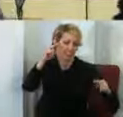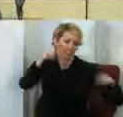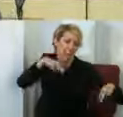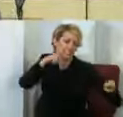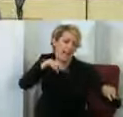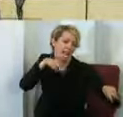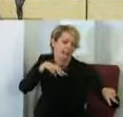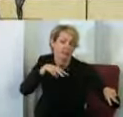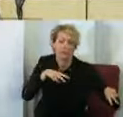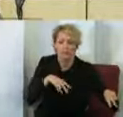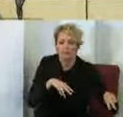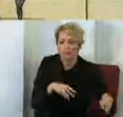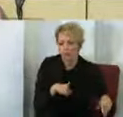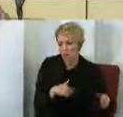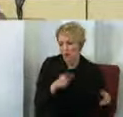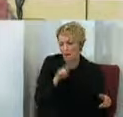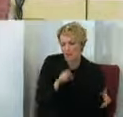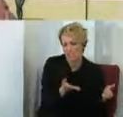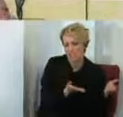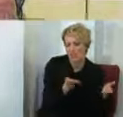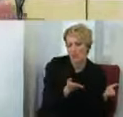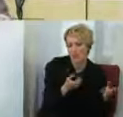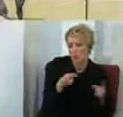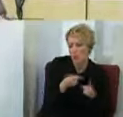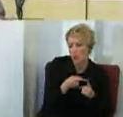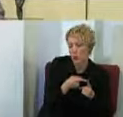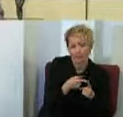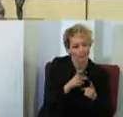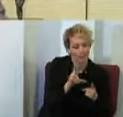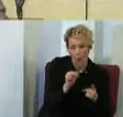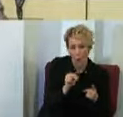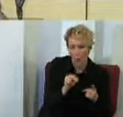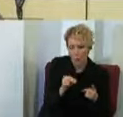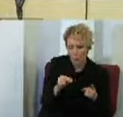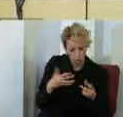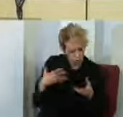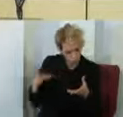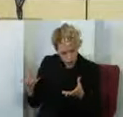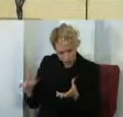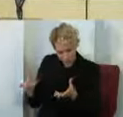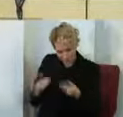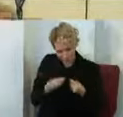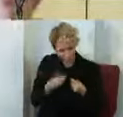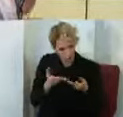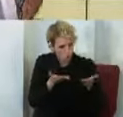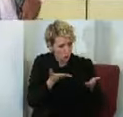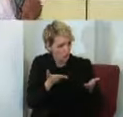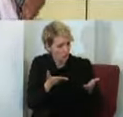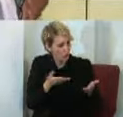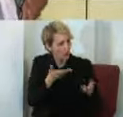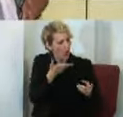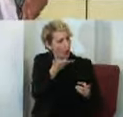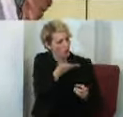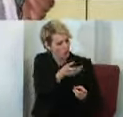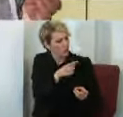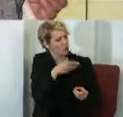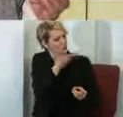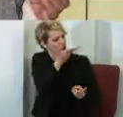service to, but not being served, to you are God. That's a major